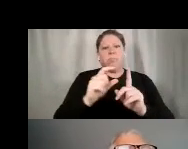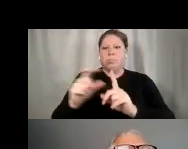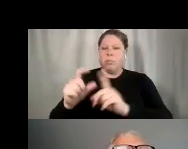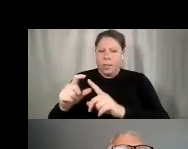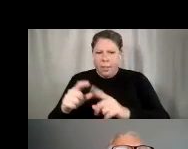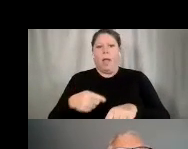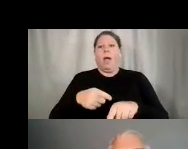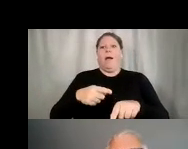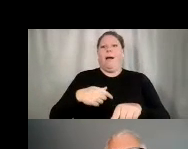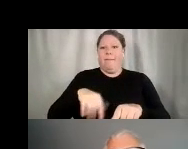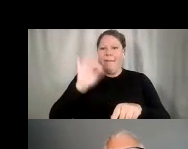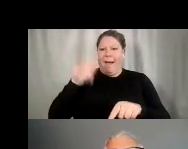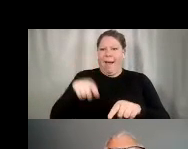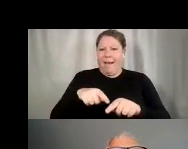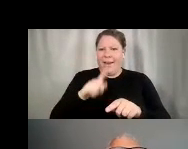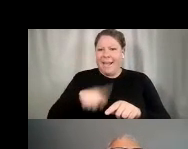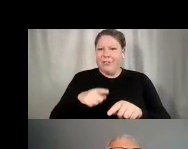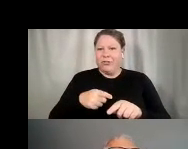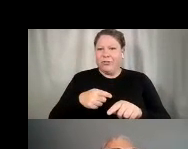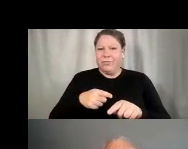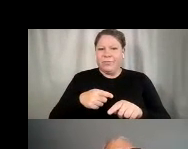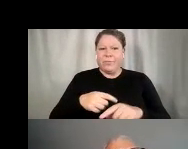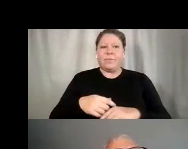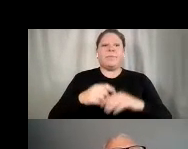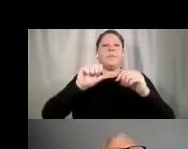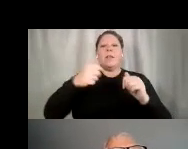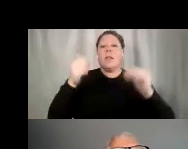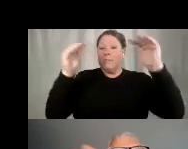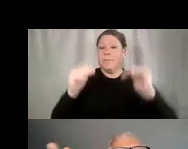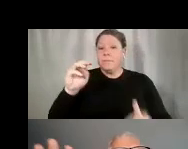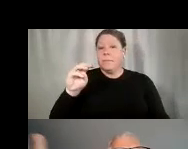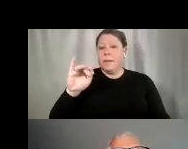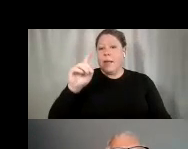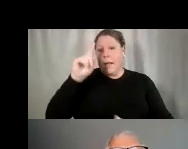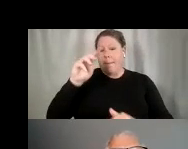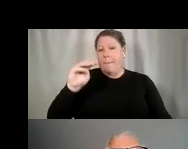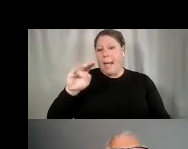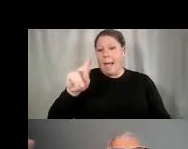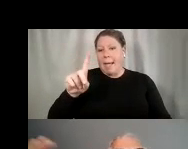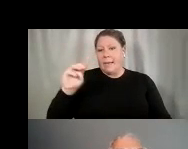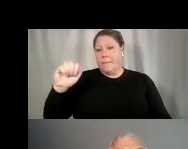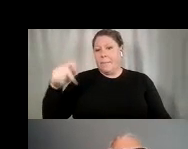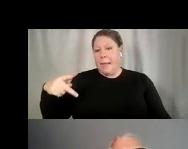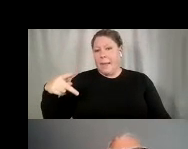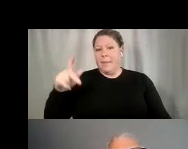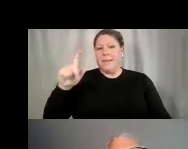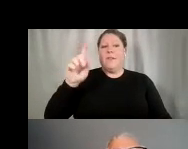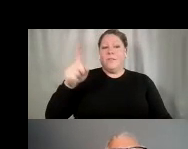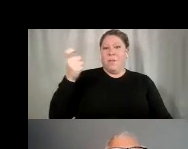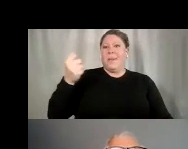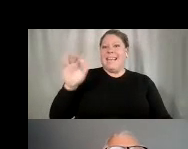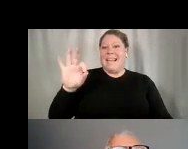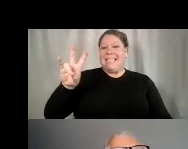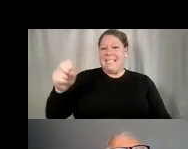Another way to do this is mind mapping. Mind mapping was created by Tony Buzan in 1970, and basically